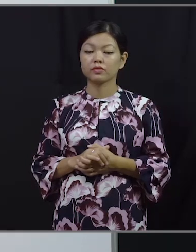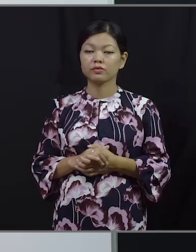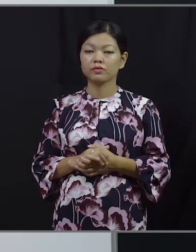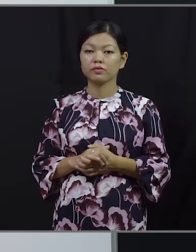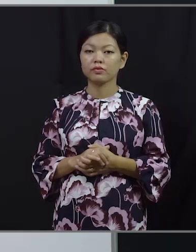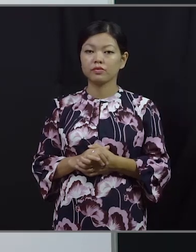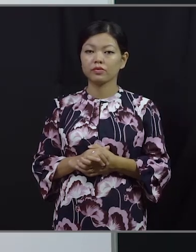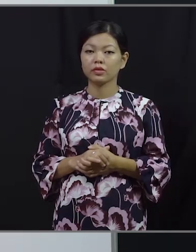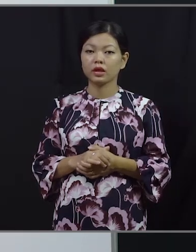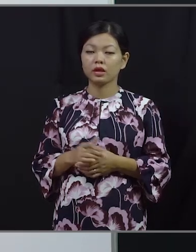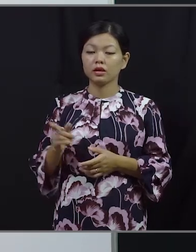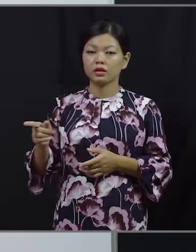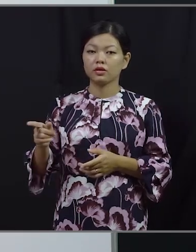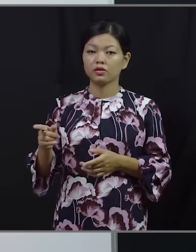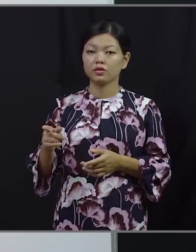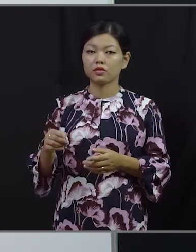so from this expression,